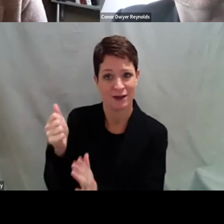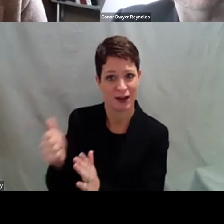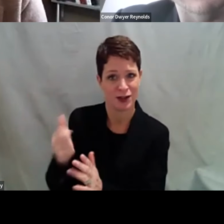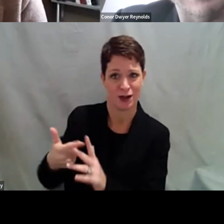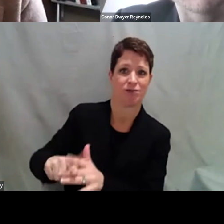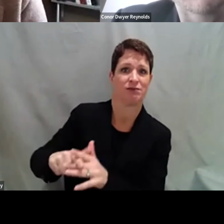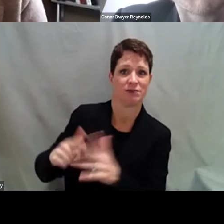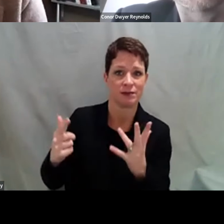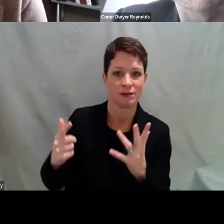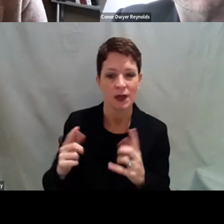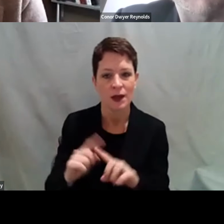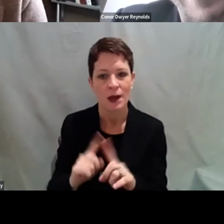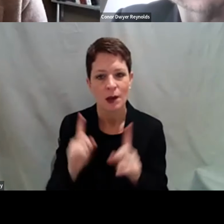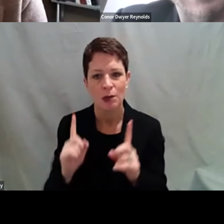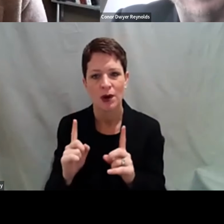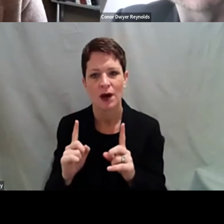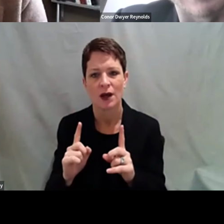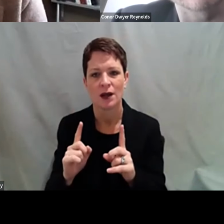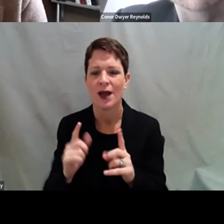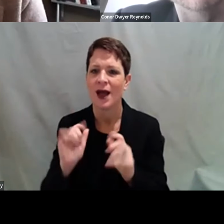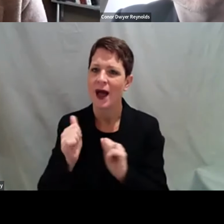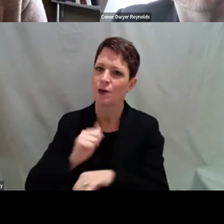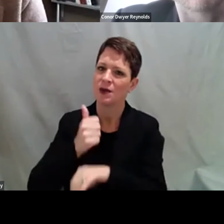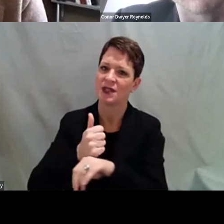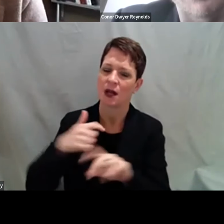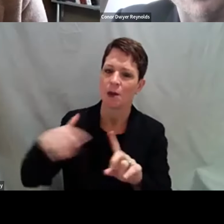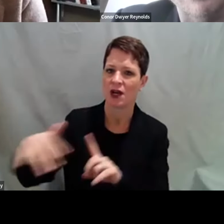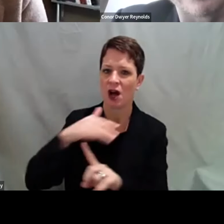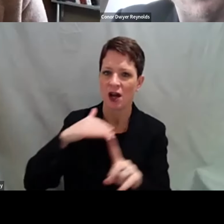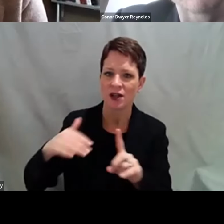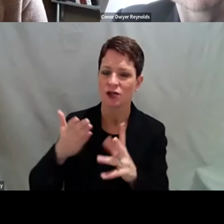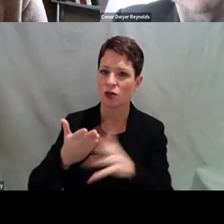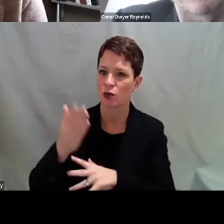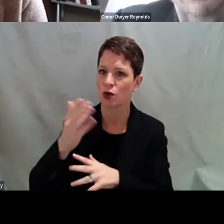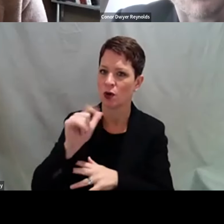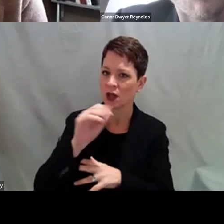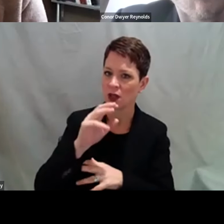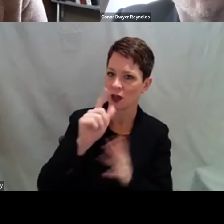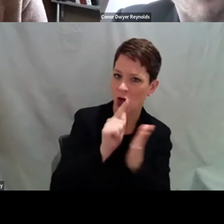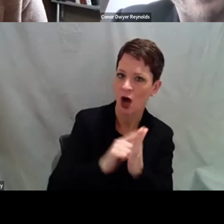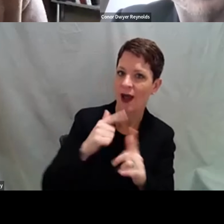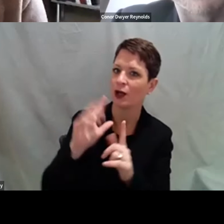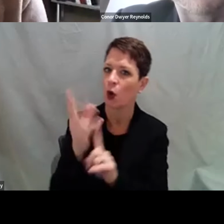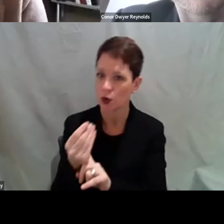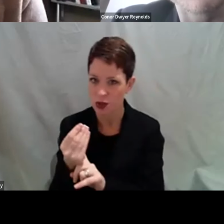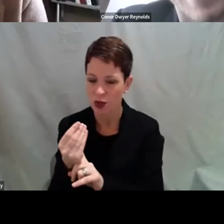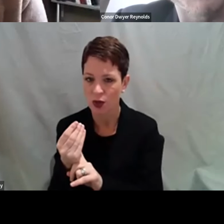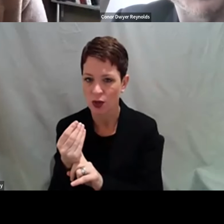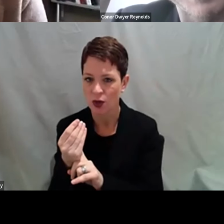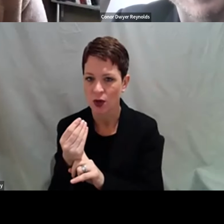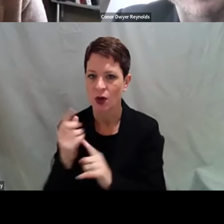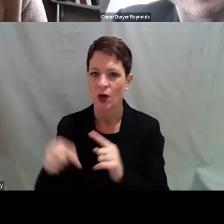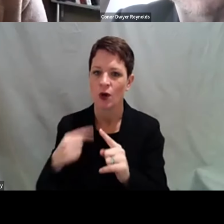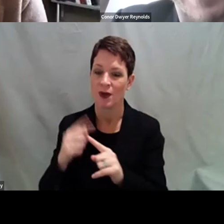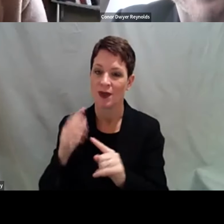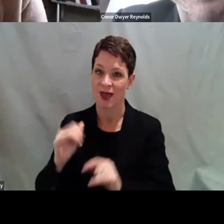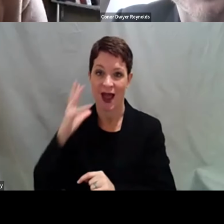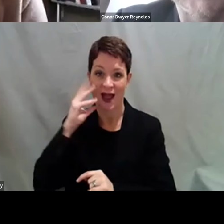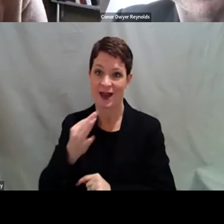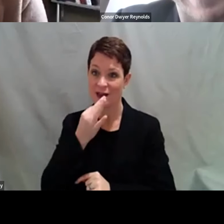do we create bureaucratic contexts through law and culture where this expertise